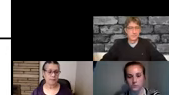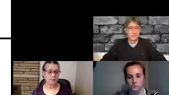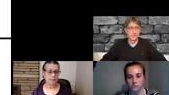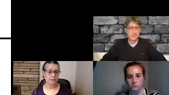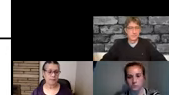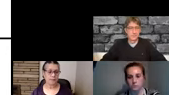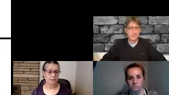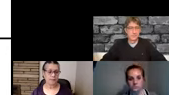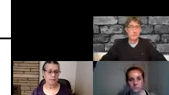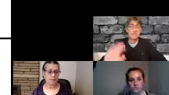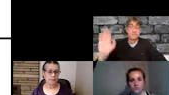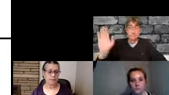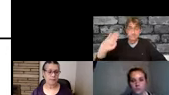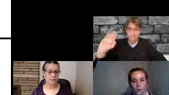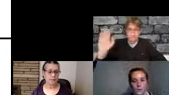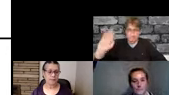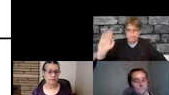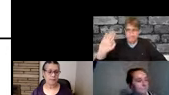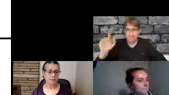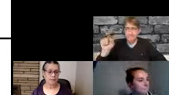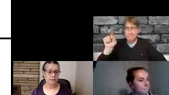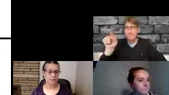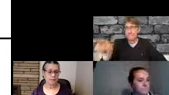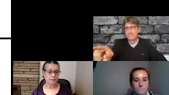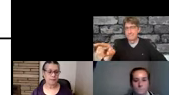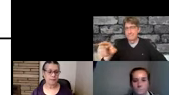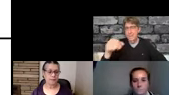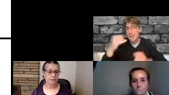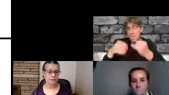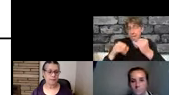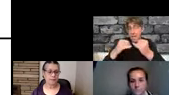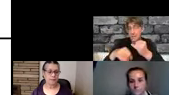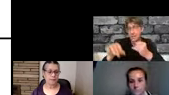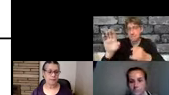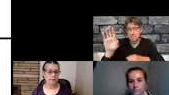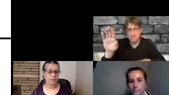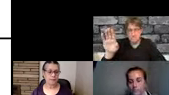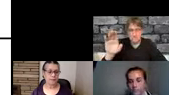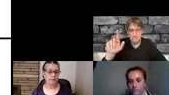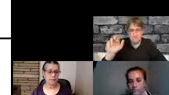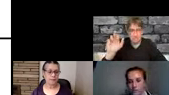And I am going to unmute the last name of Blackstrom.